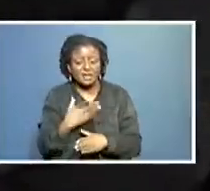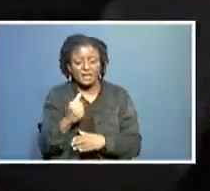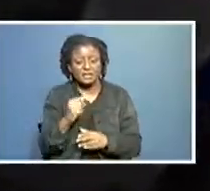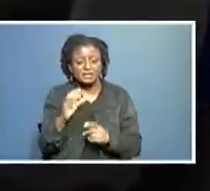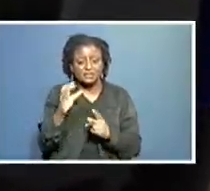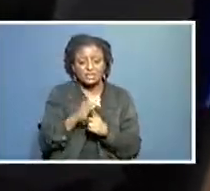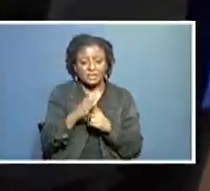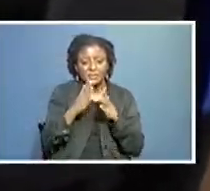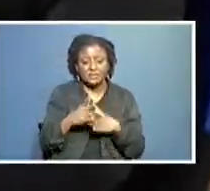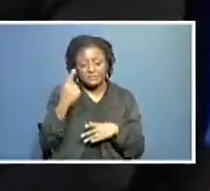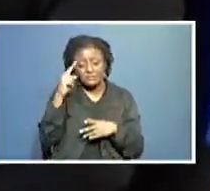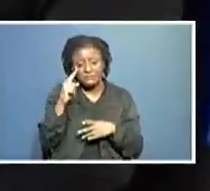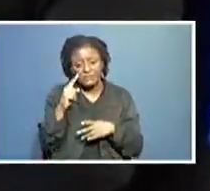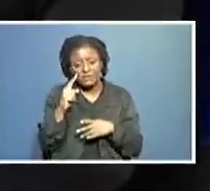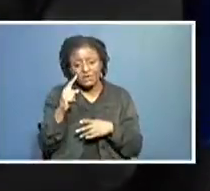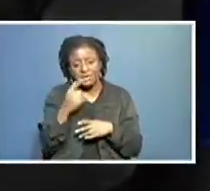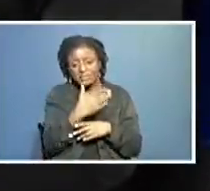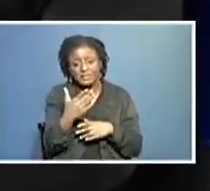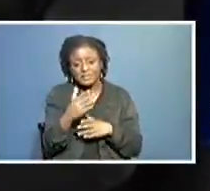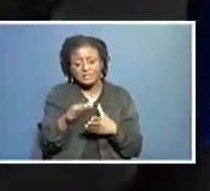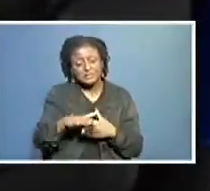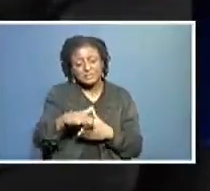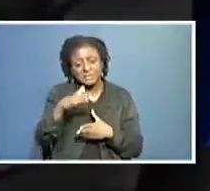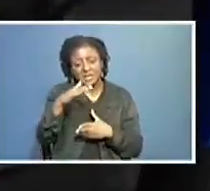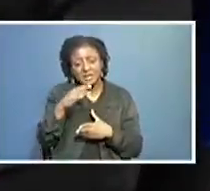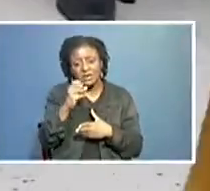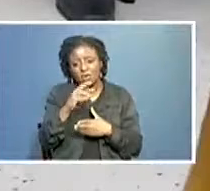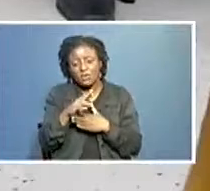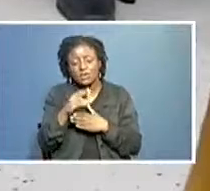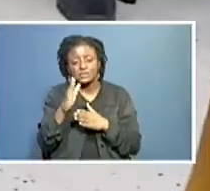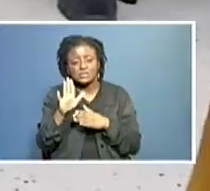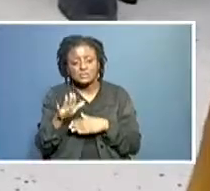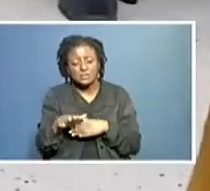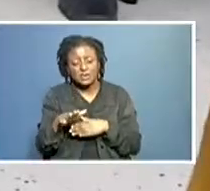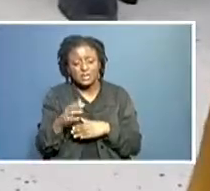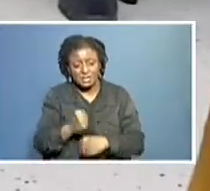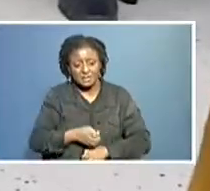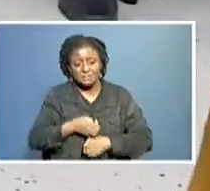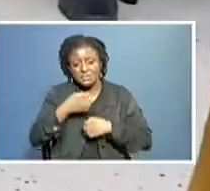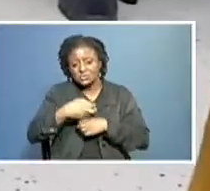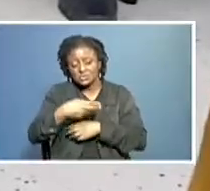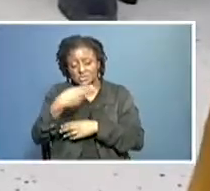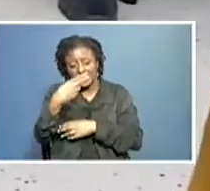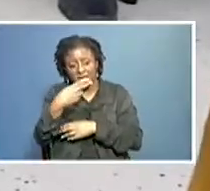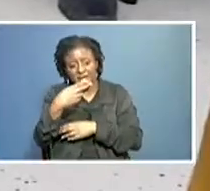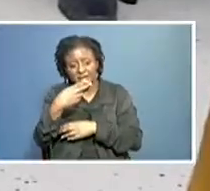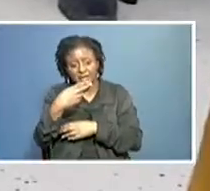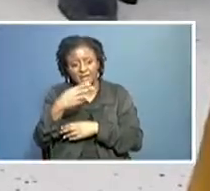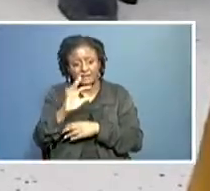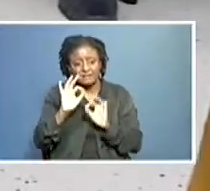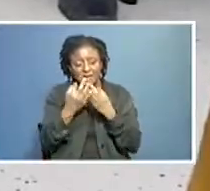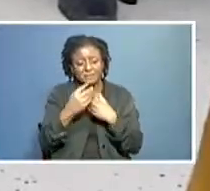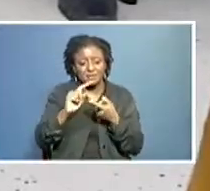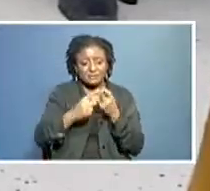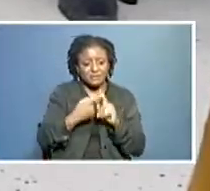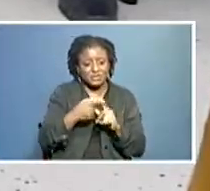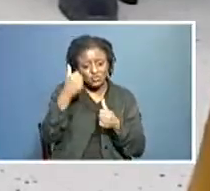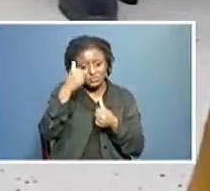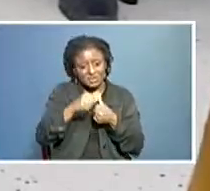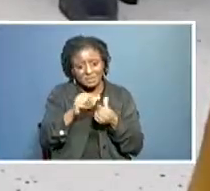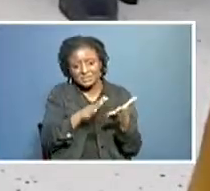and small. Emotions running high as family and friends on Thursday remembered the late Leon Christopher